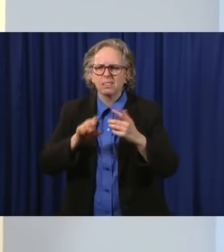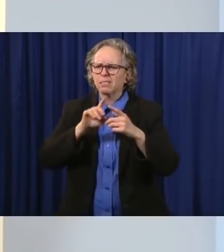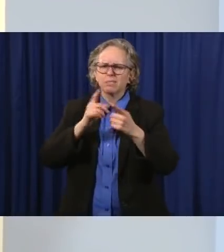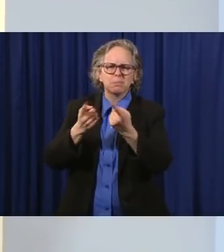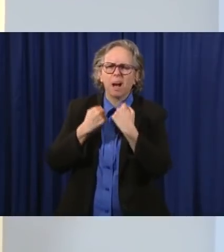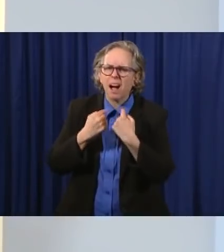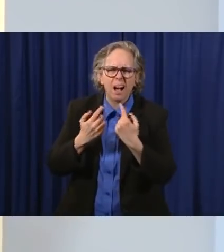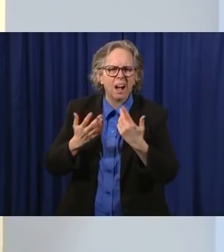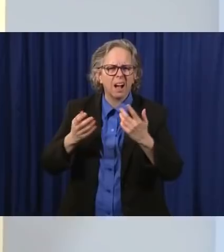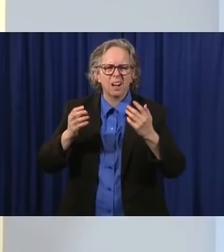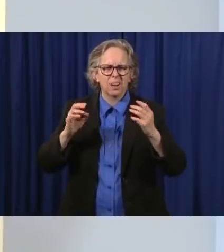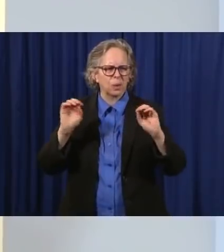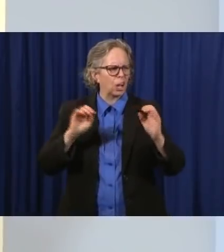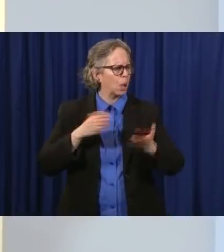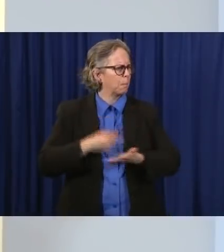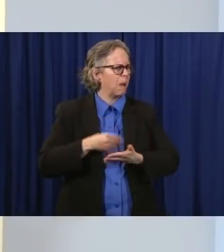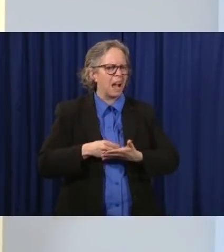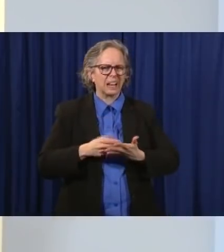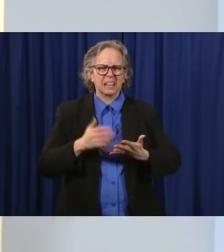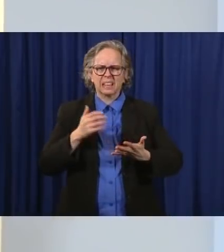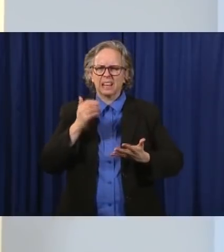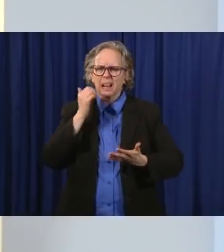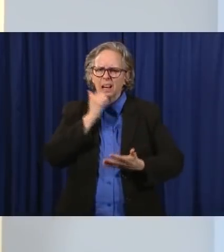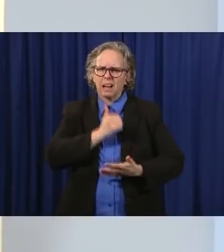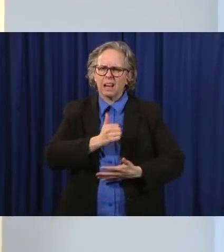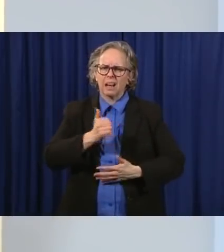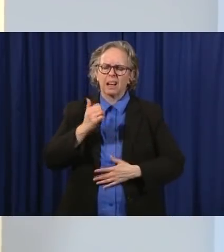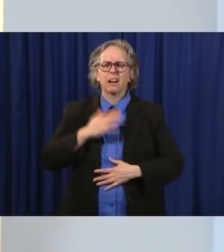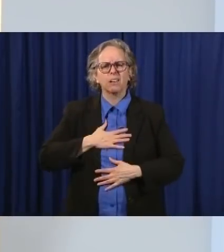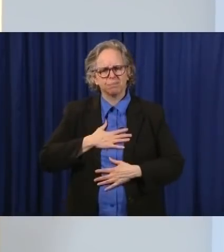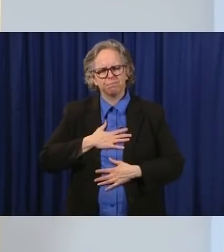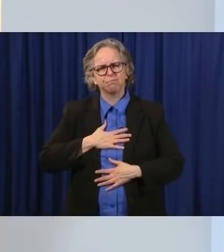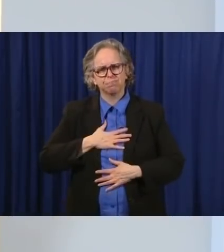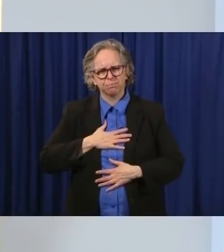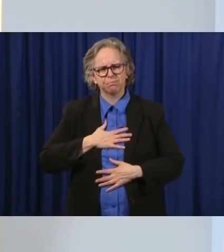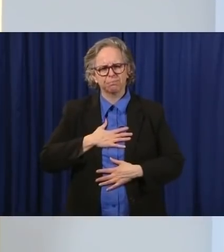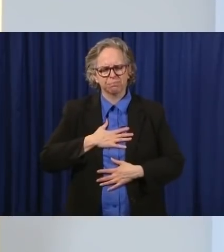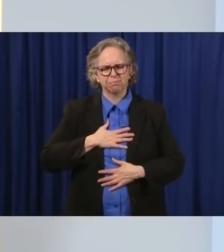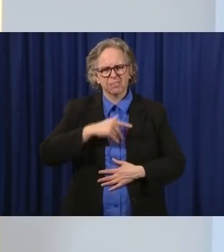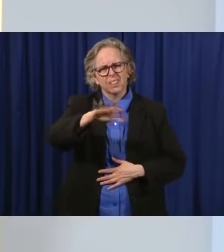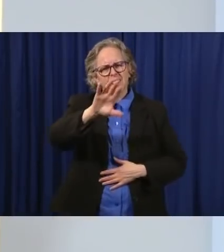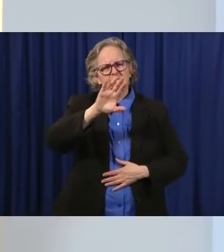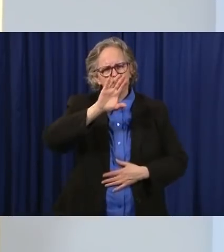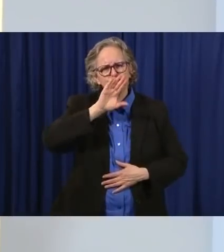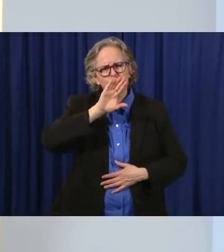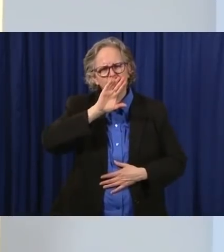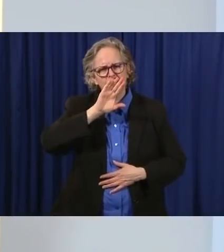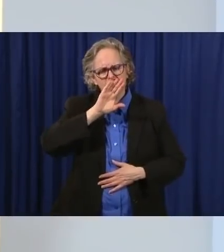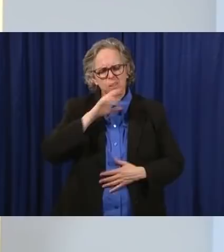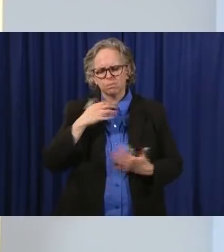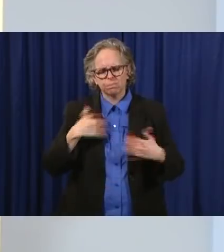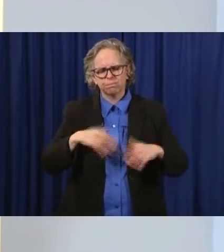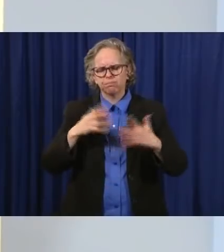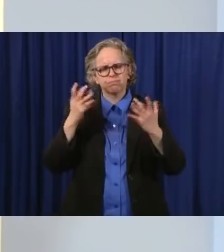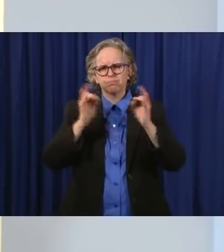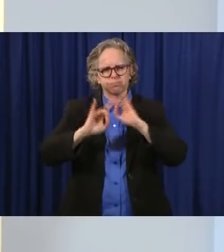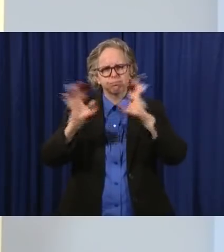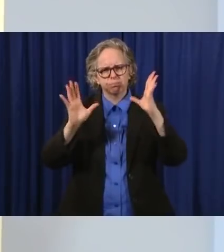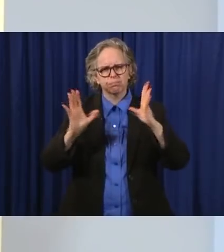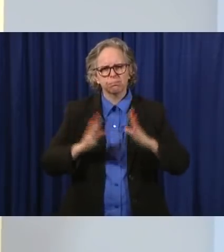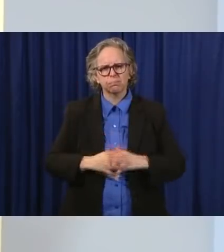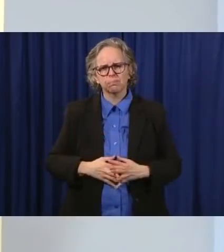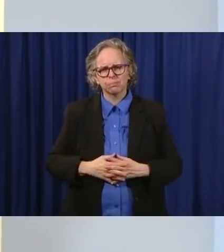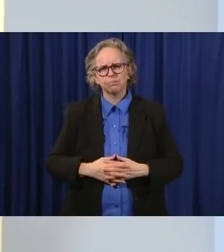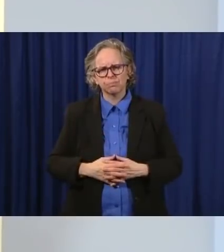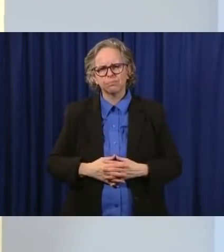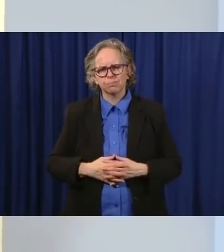their claim may be in the process. It's incredibly frustrating, and we've made a